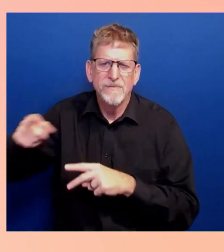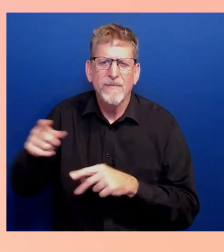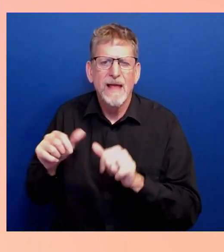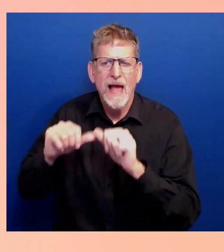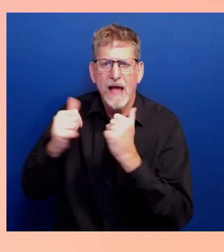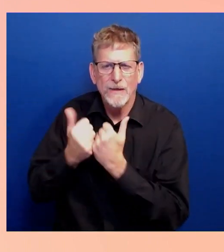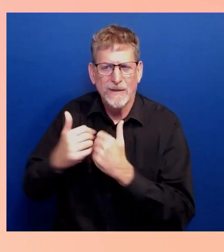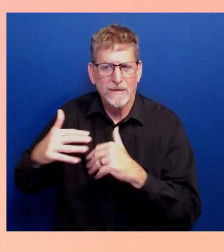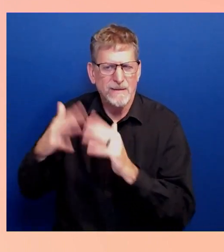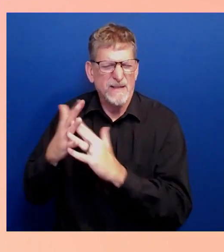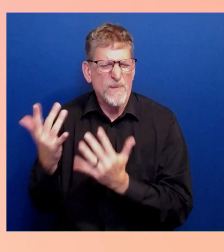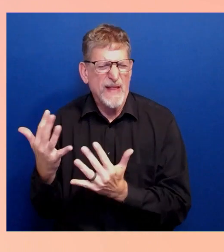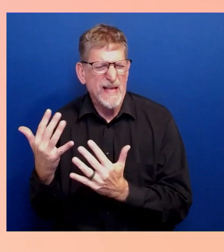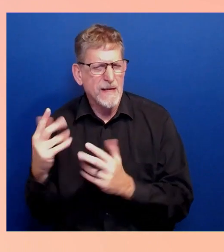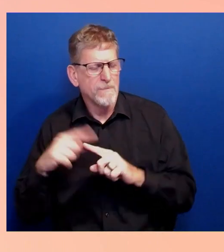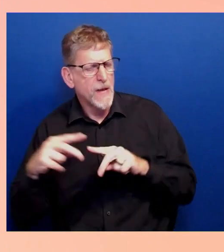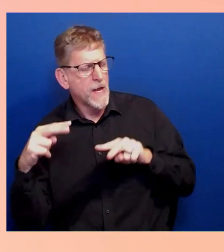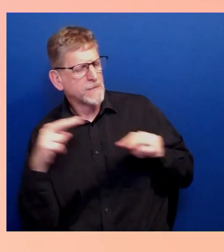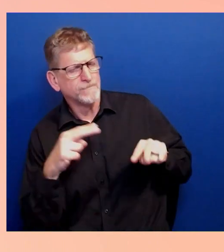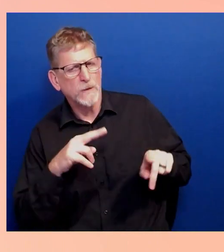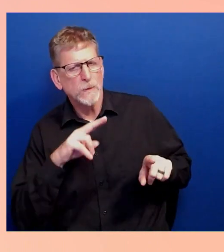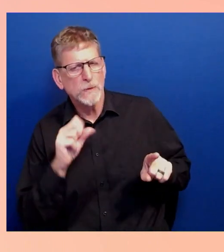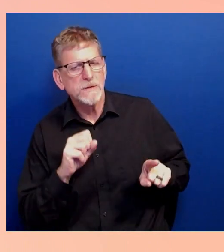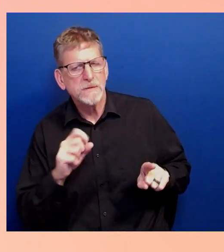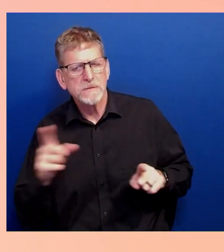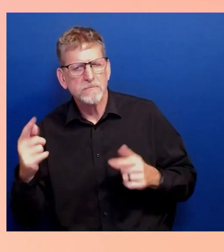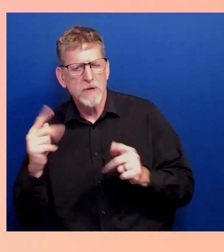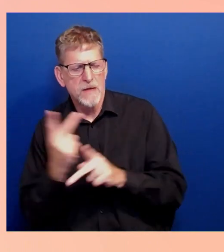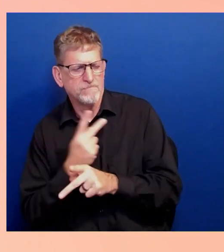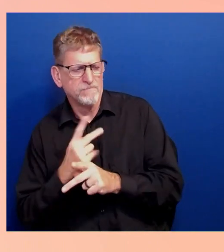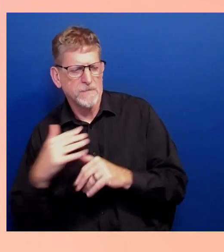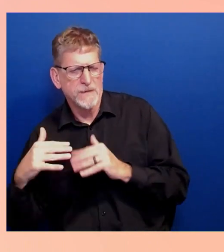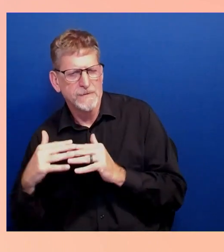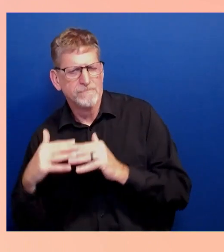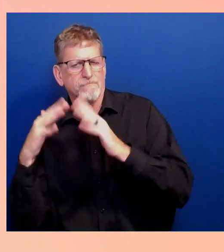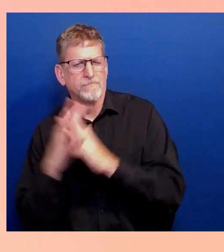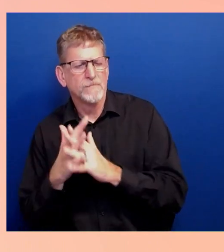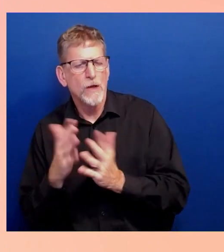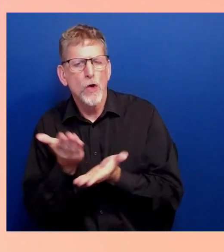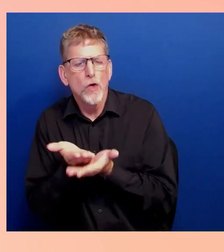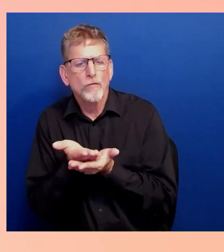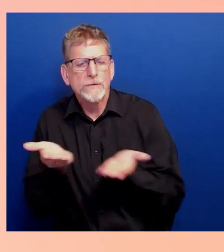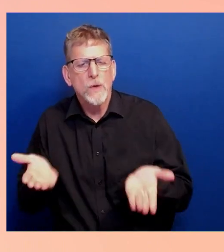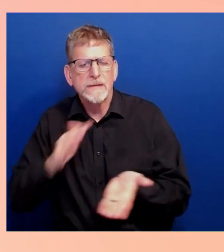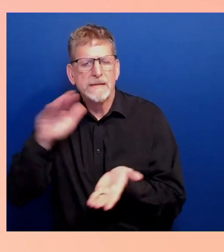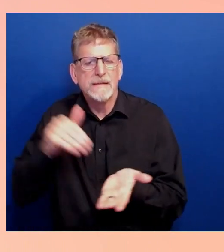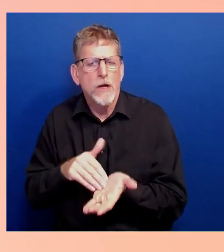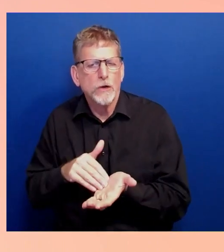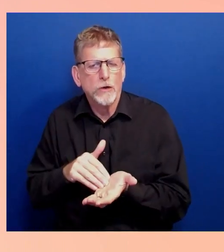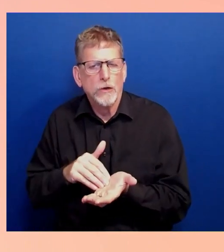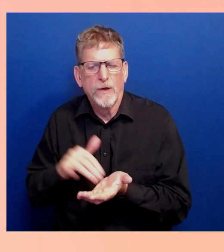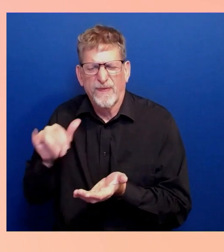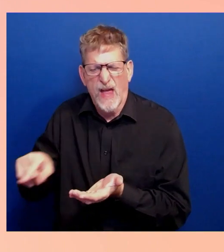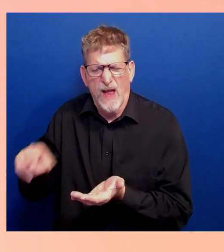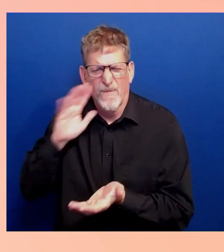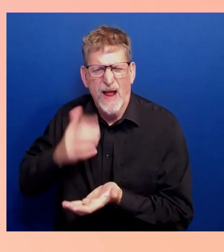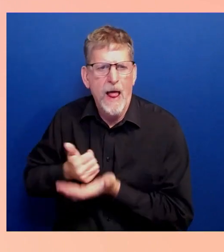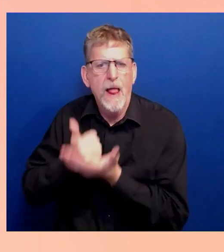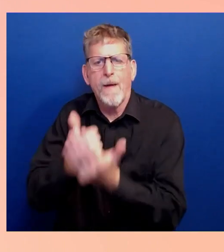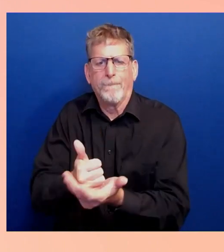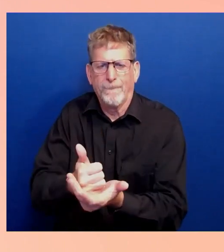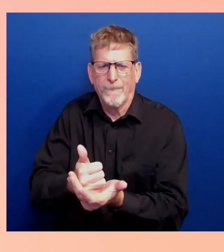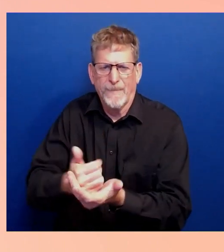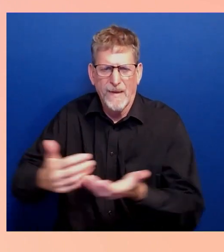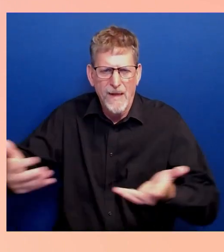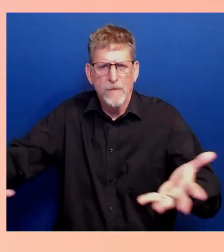they will launch a big resource center to build the capacity of all players on accessibility policies.